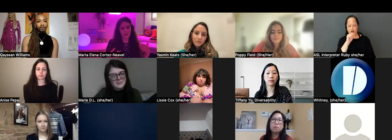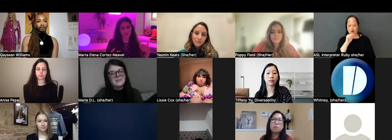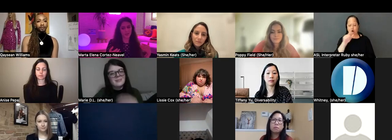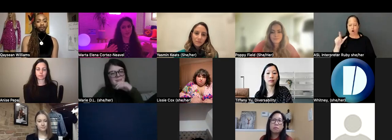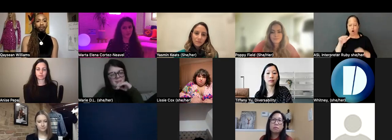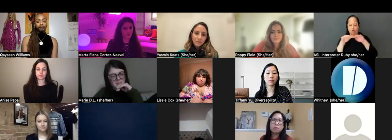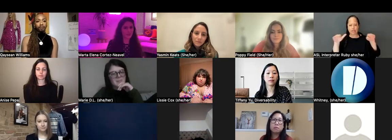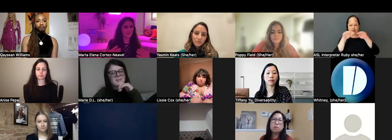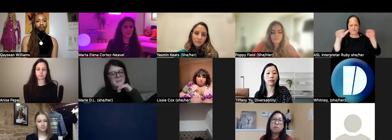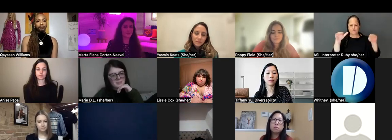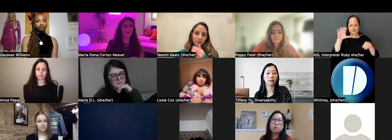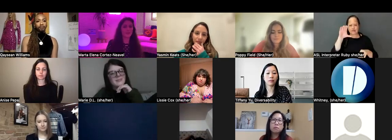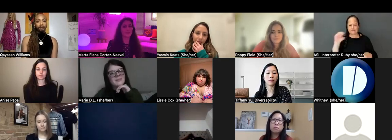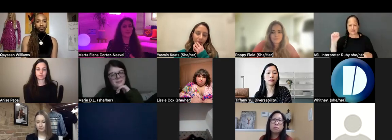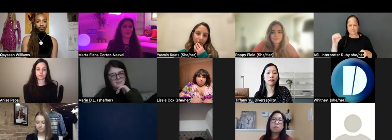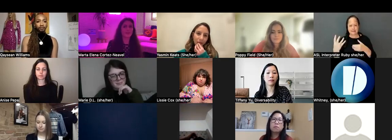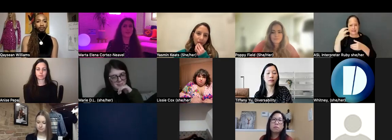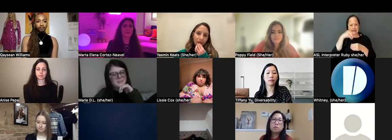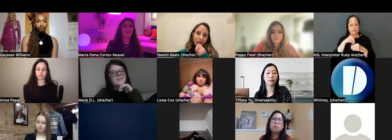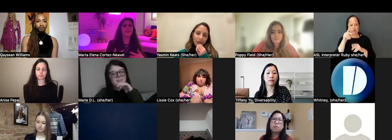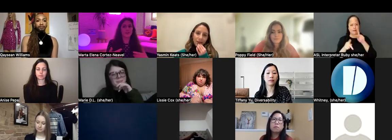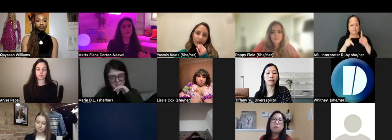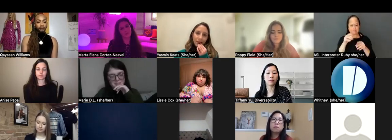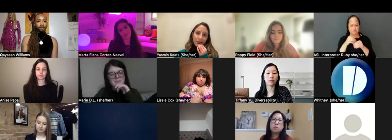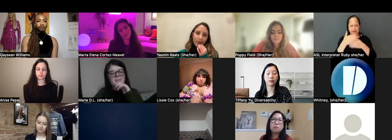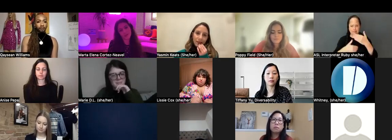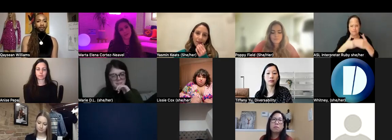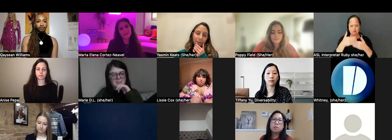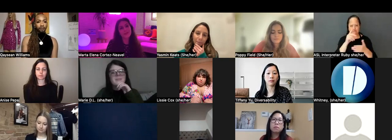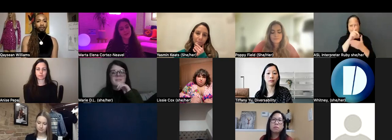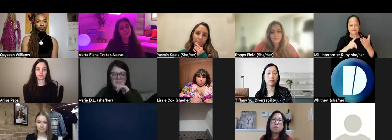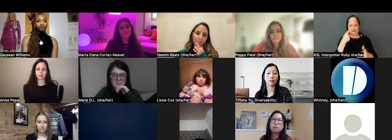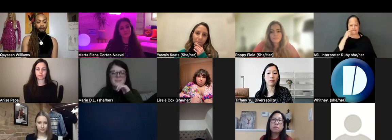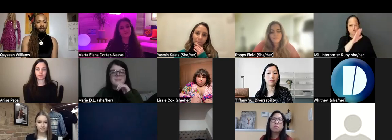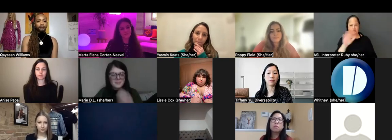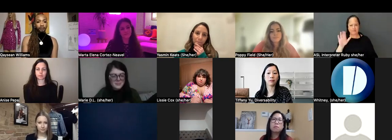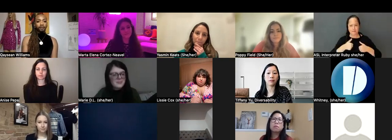you're actually including people in the process of designing for their lives.